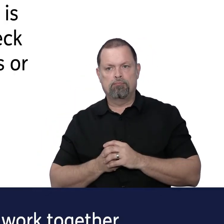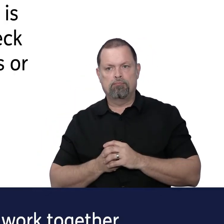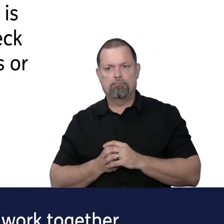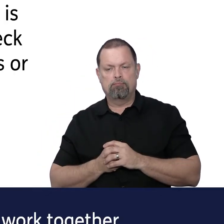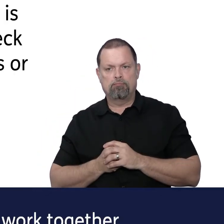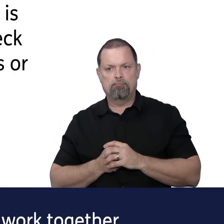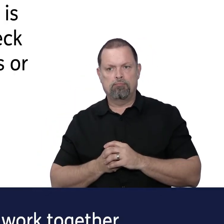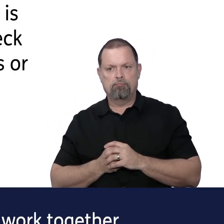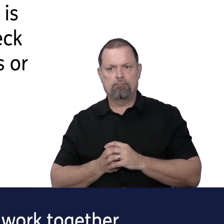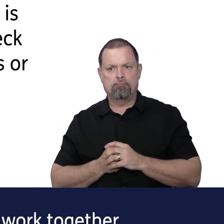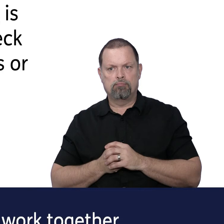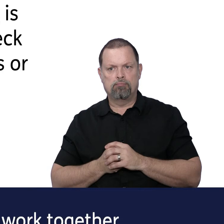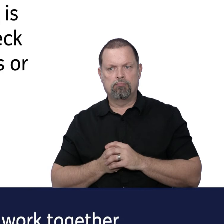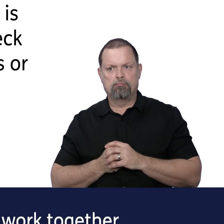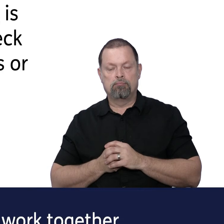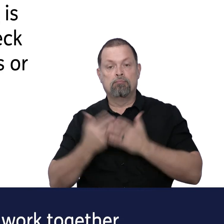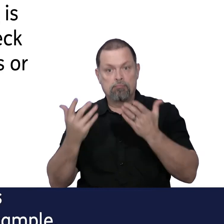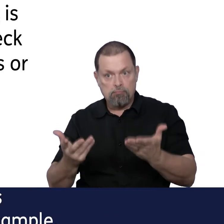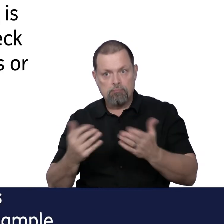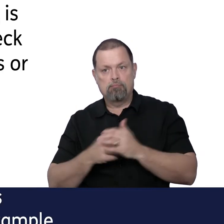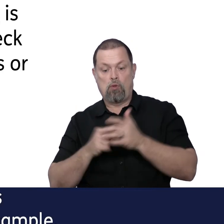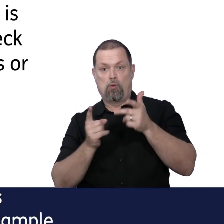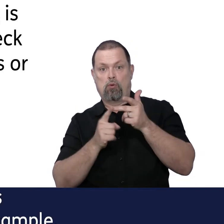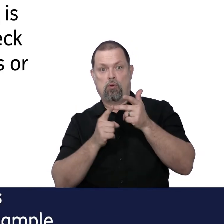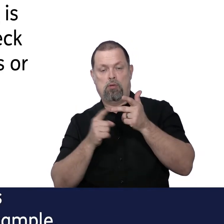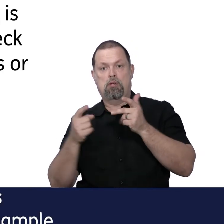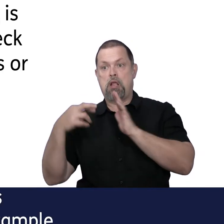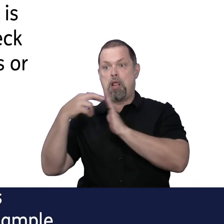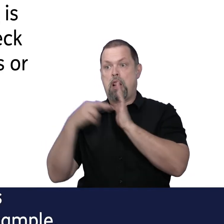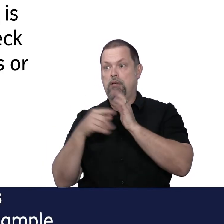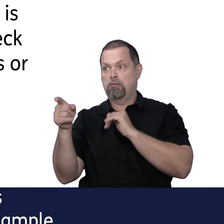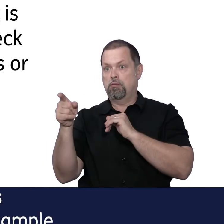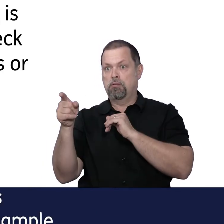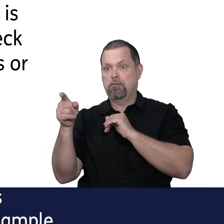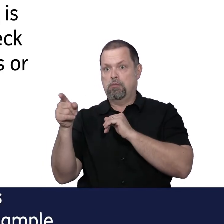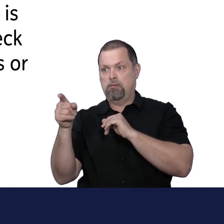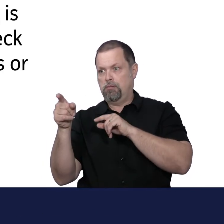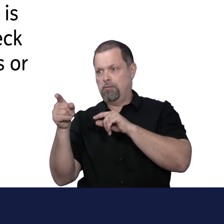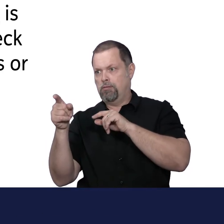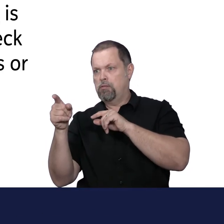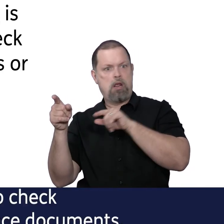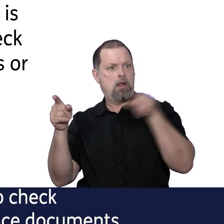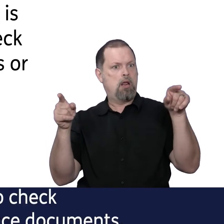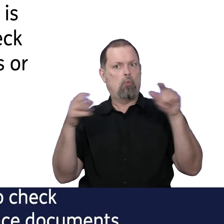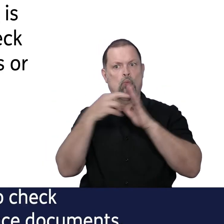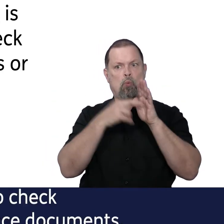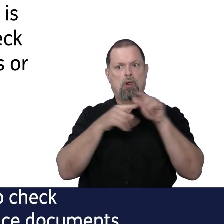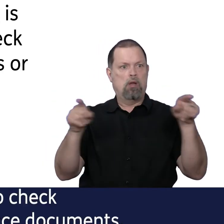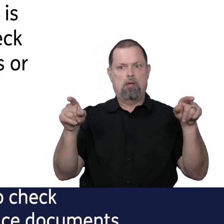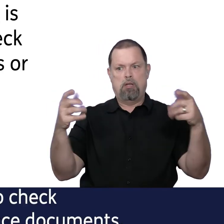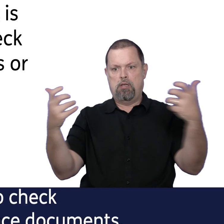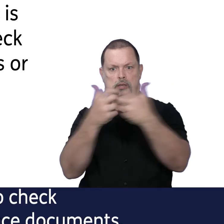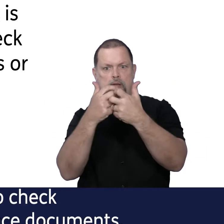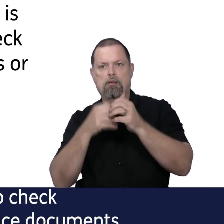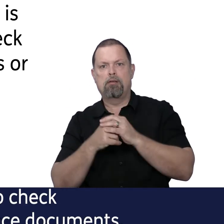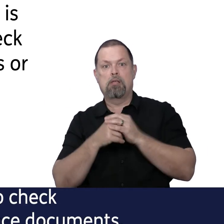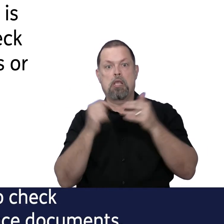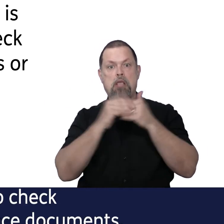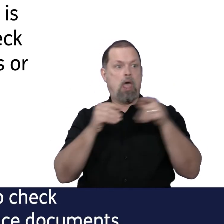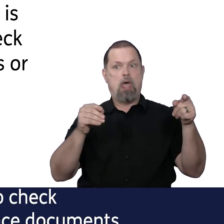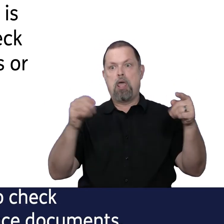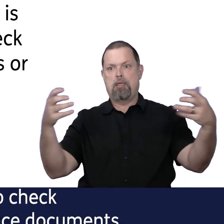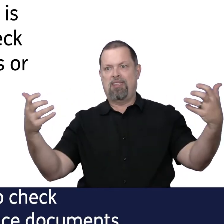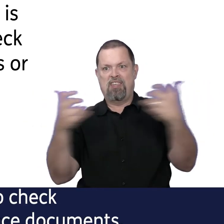Third, sometimes regulations work together with other rules and guidelines. For example, it's also a good idea to check